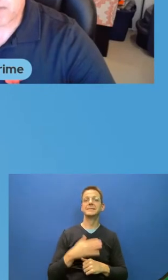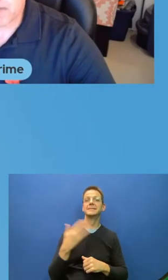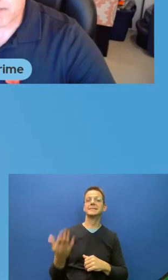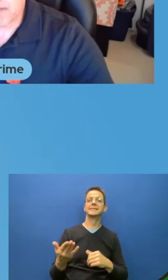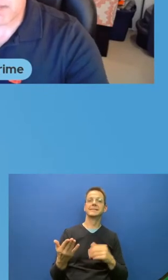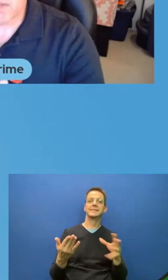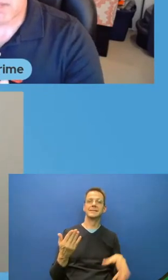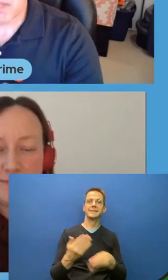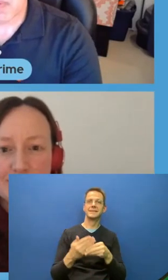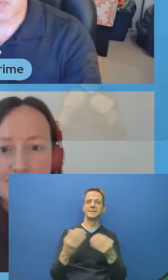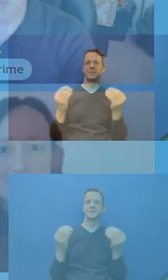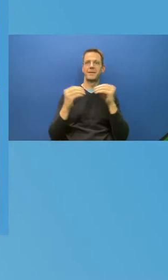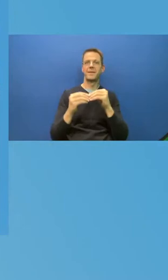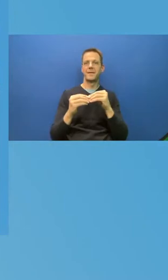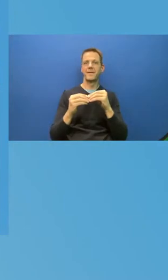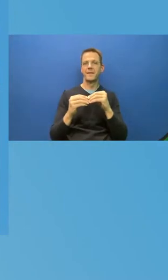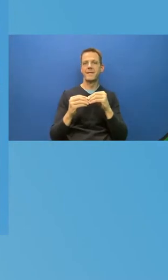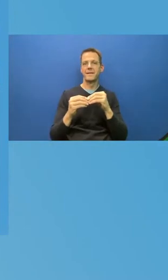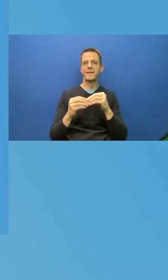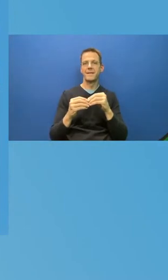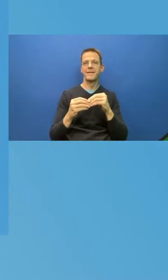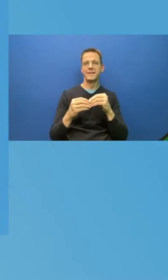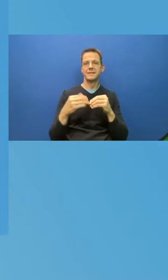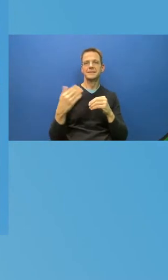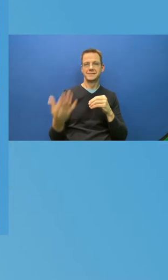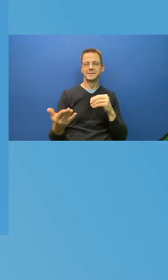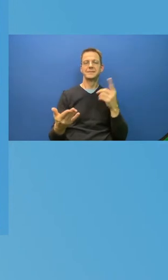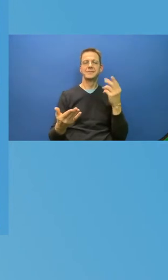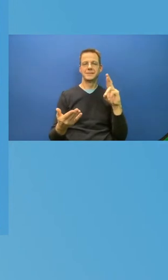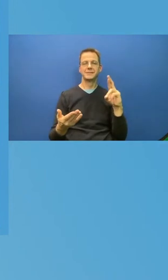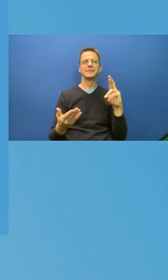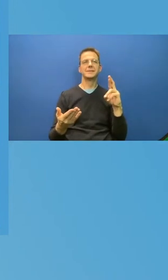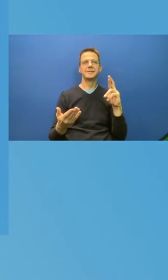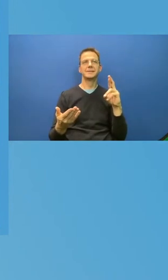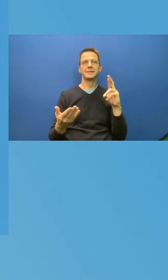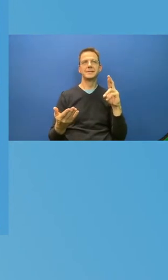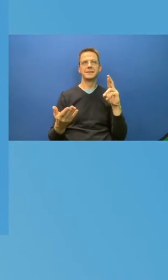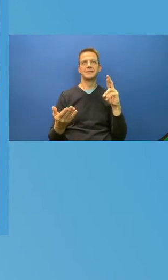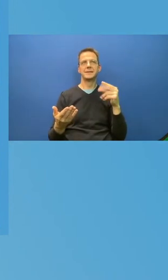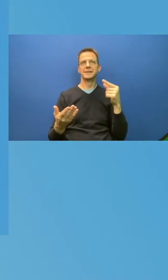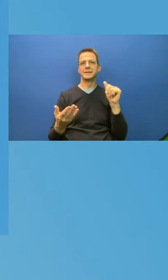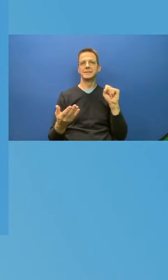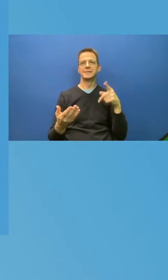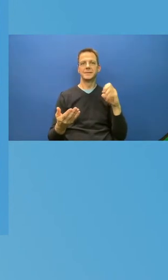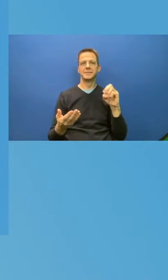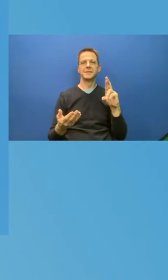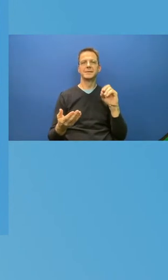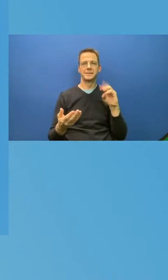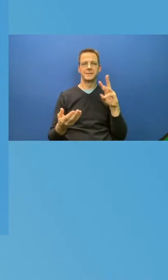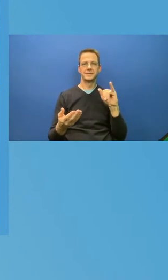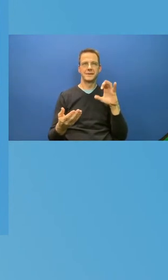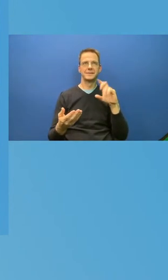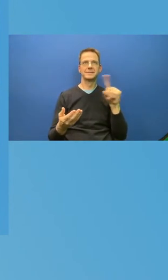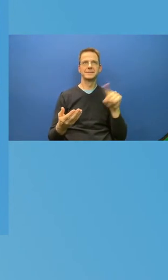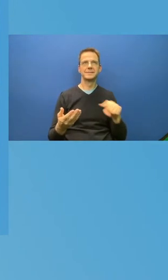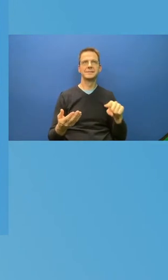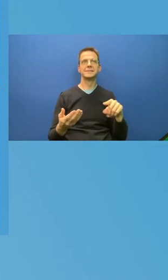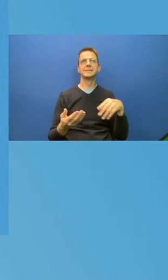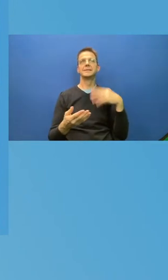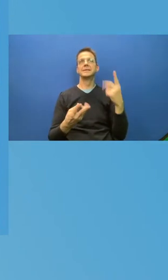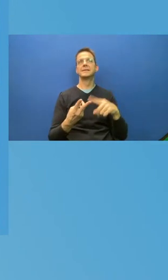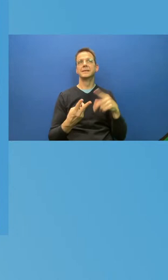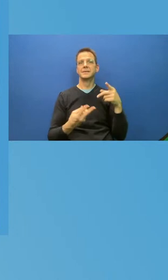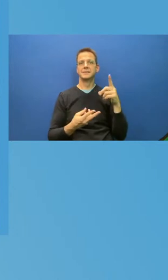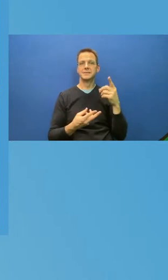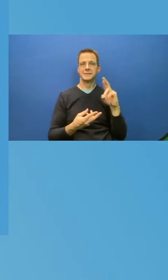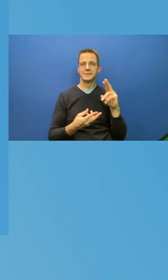thrilled to welcome back Dr. Hardcastle, a law professor whose research addresses health law and policy with a focus on public health